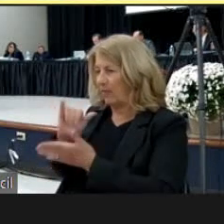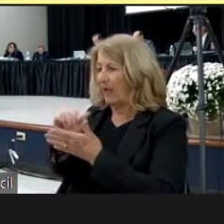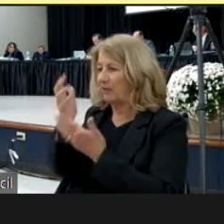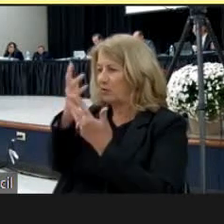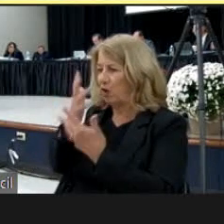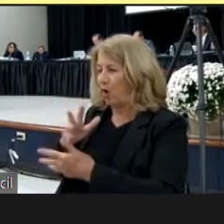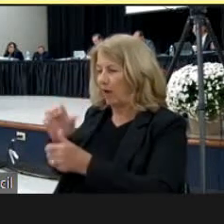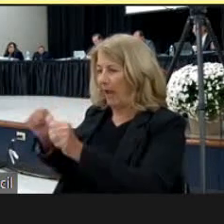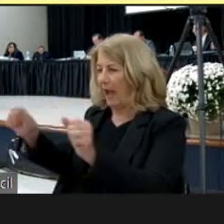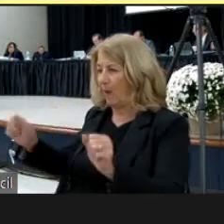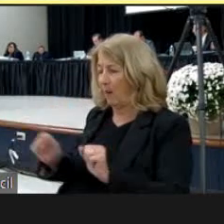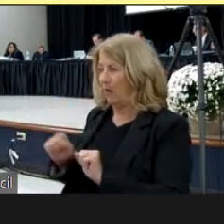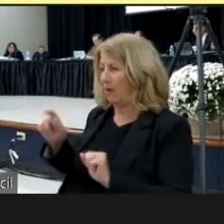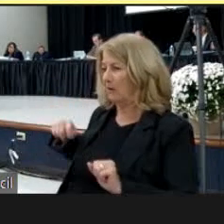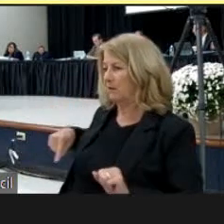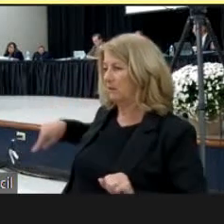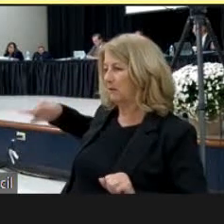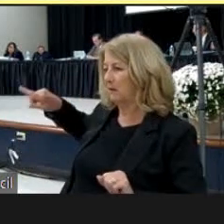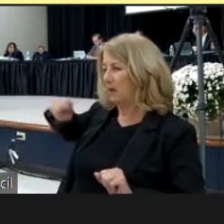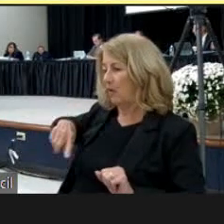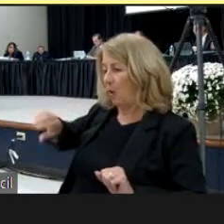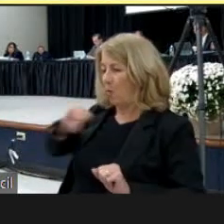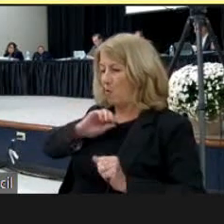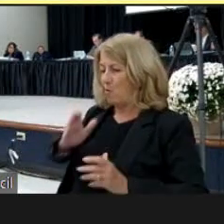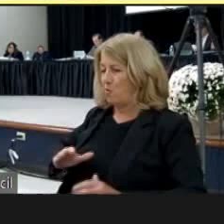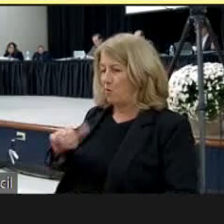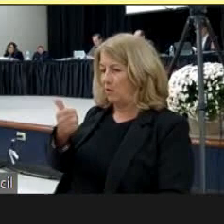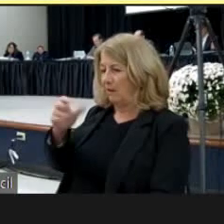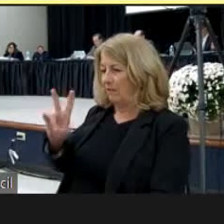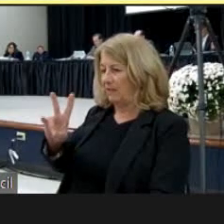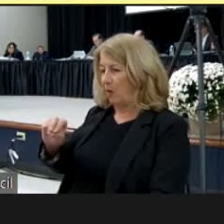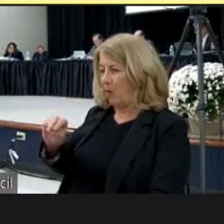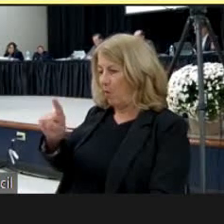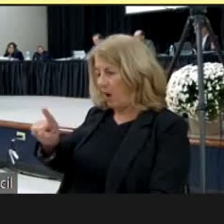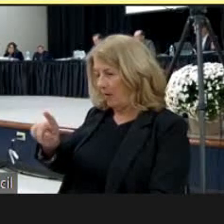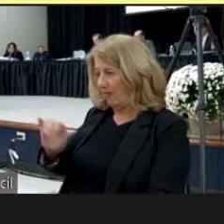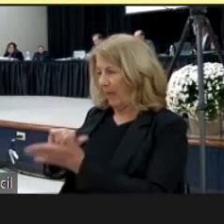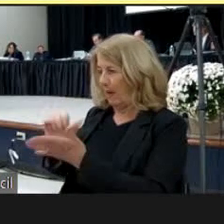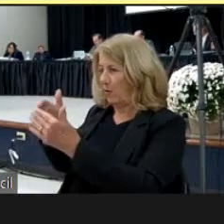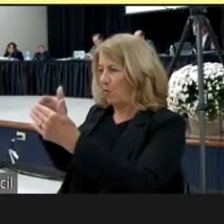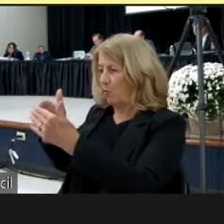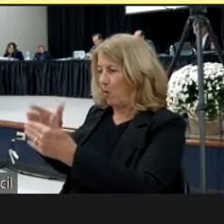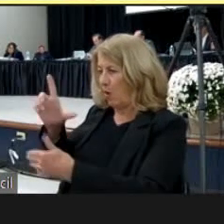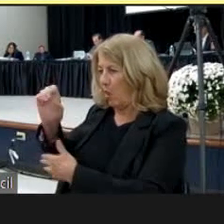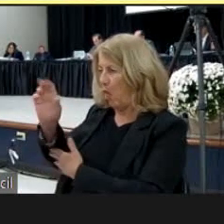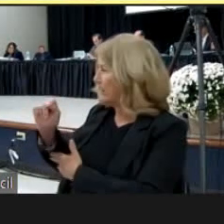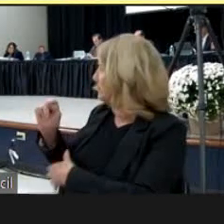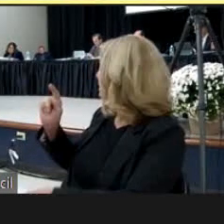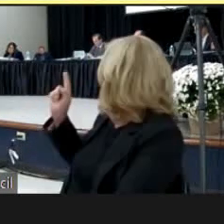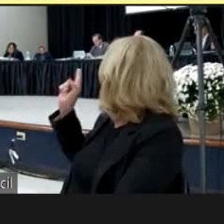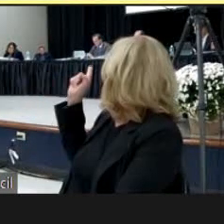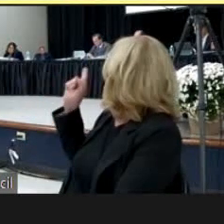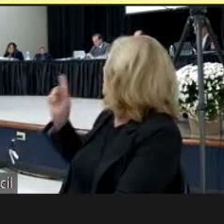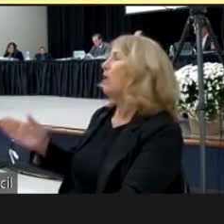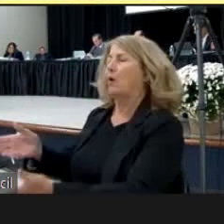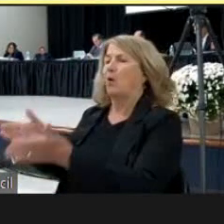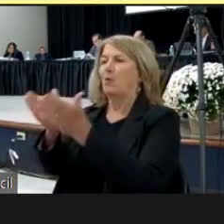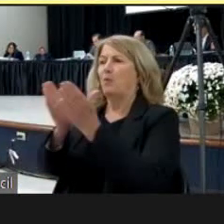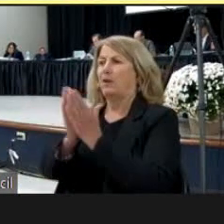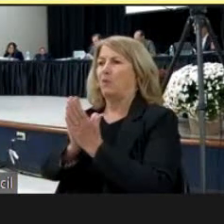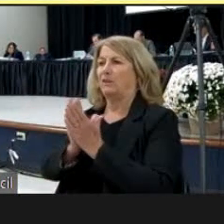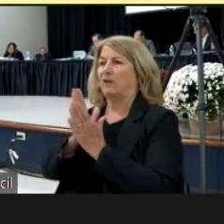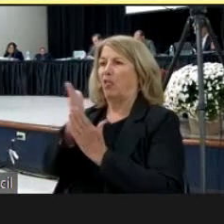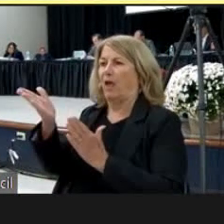area. The owner of 1701, which is this corner lot right here, is requesting that their property